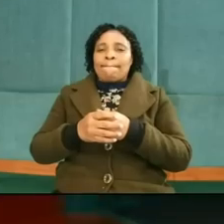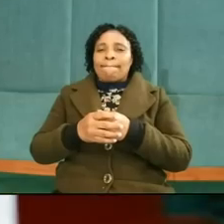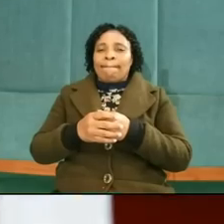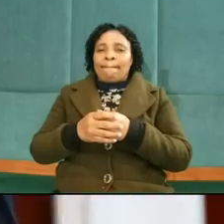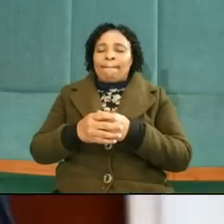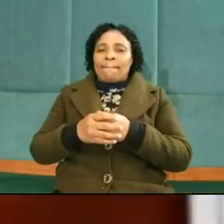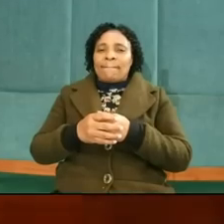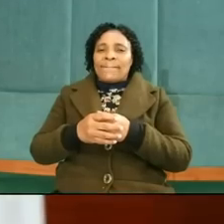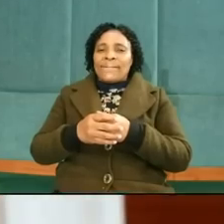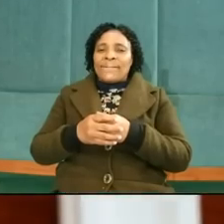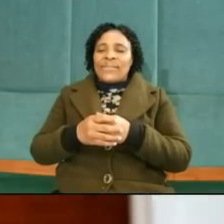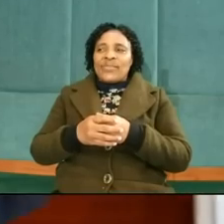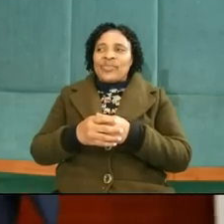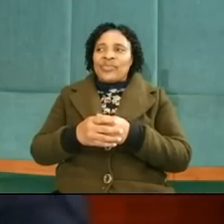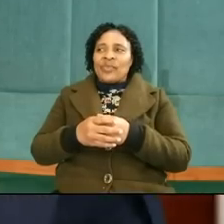The door.